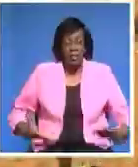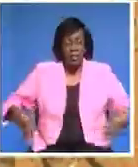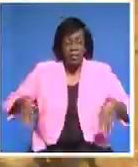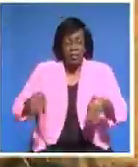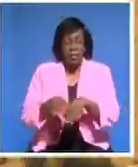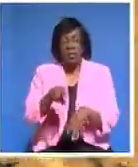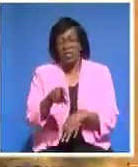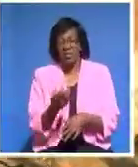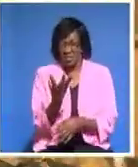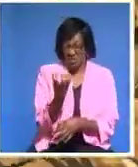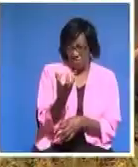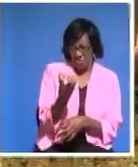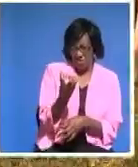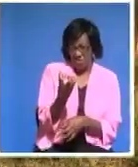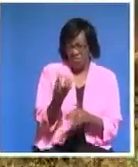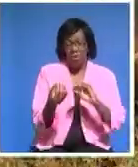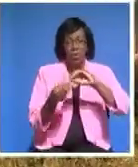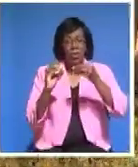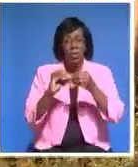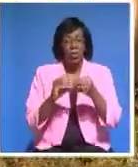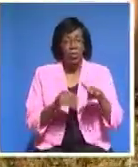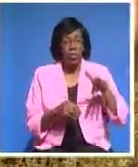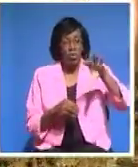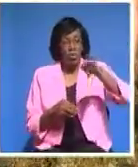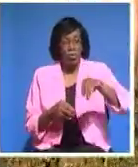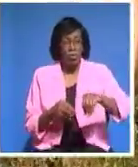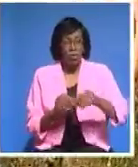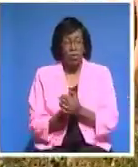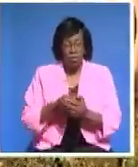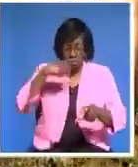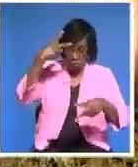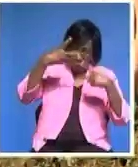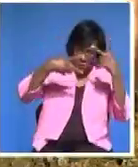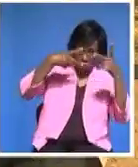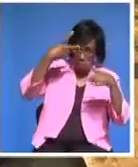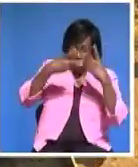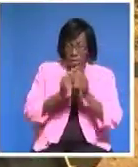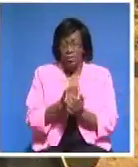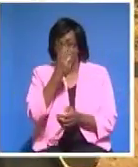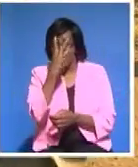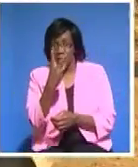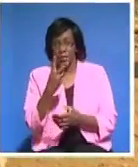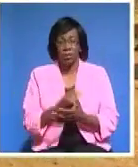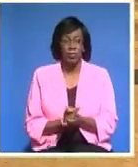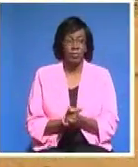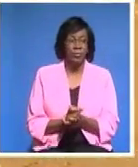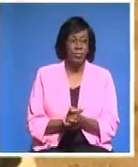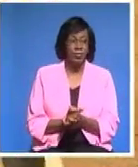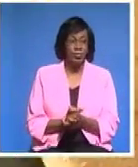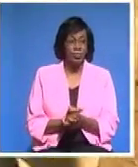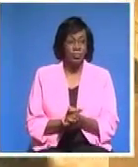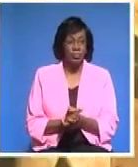pack in a camp kept for viewing by visiting tourists for the past 4 years. As an attempt not